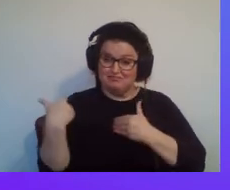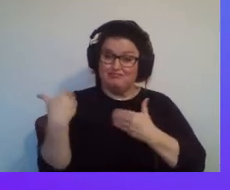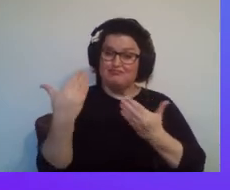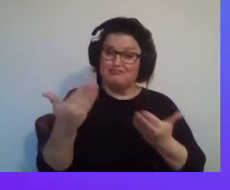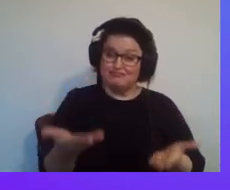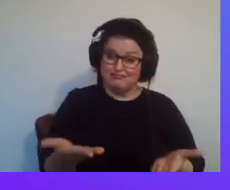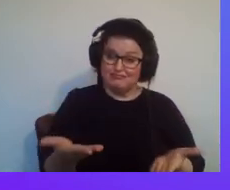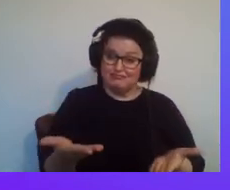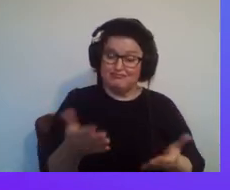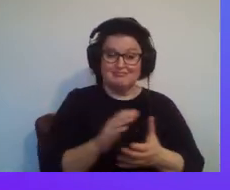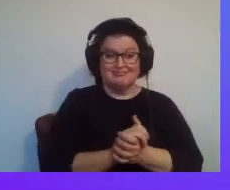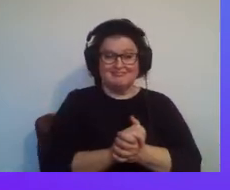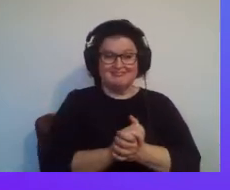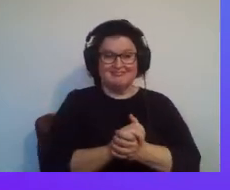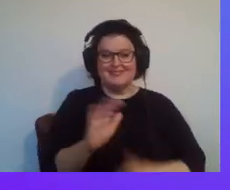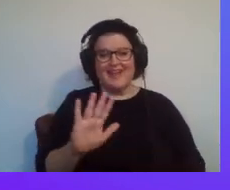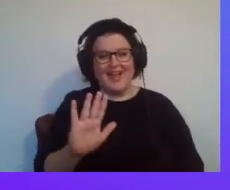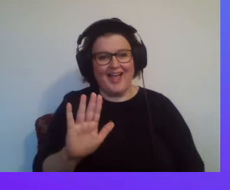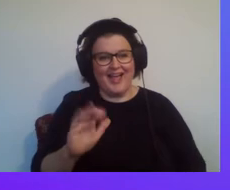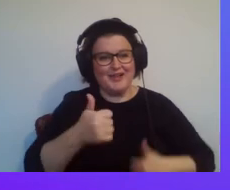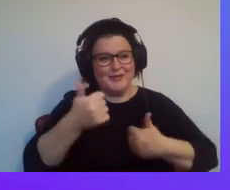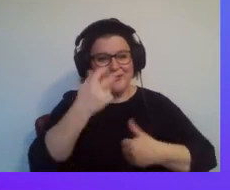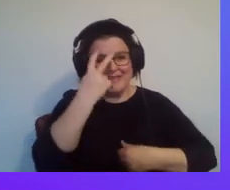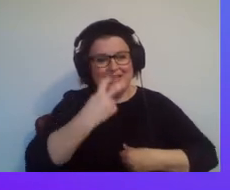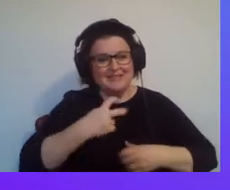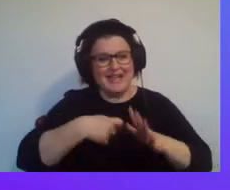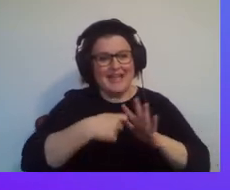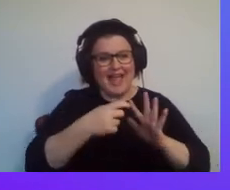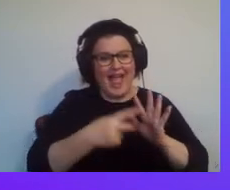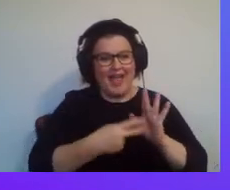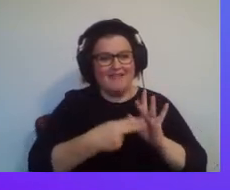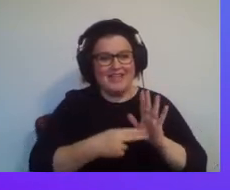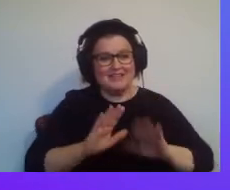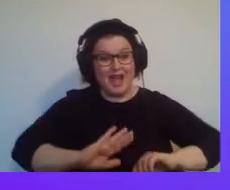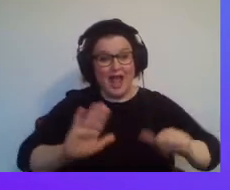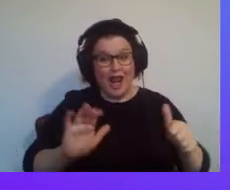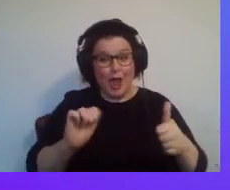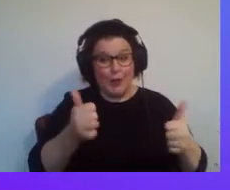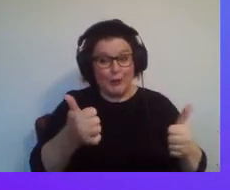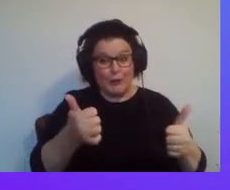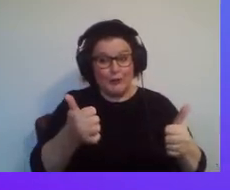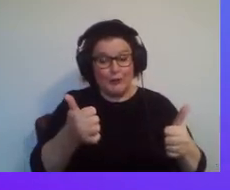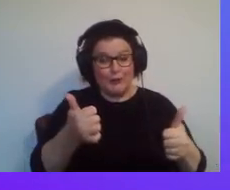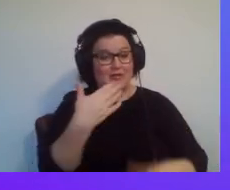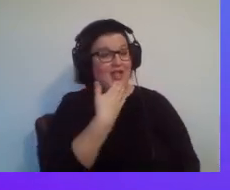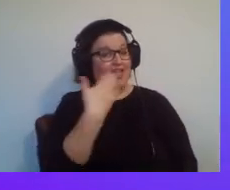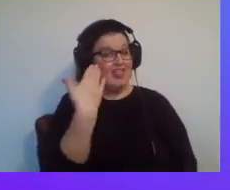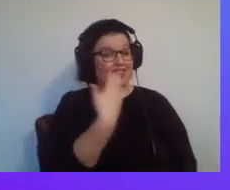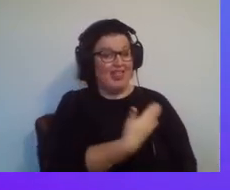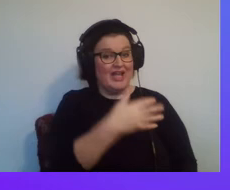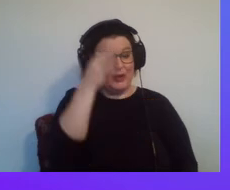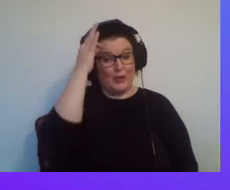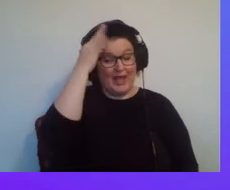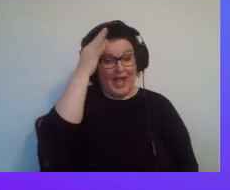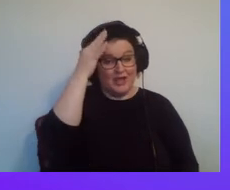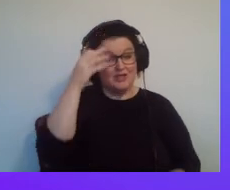Kevin, please, I'll hand over to you. Great. Thank you very much, Councillor Robathan, and good evening, everyone. Thank